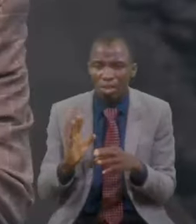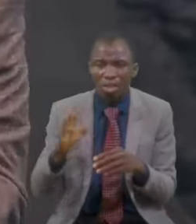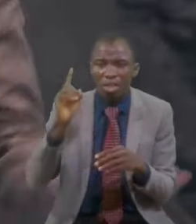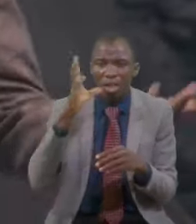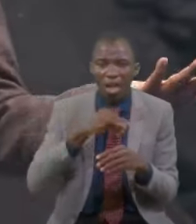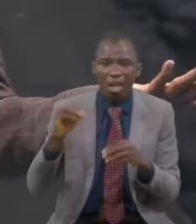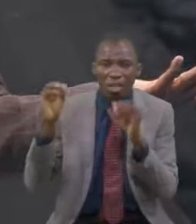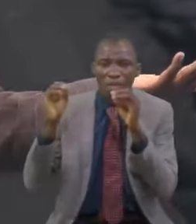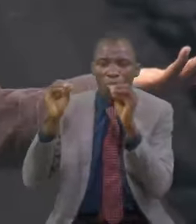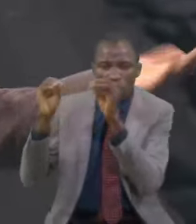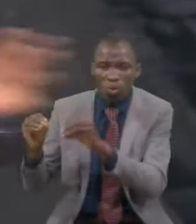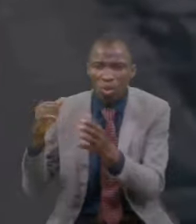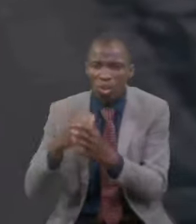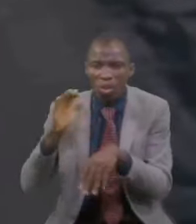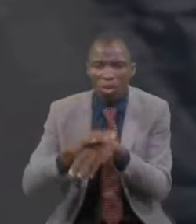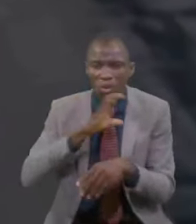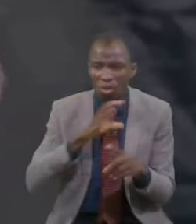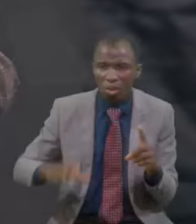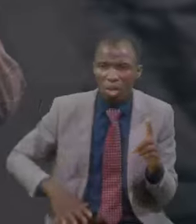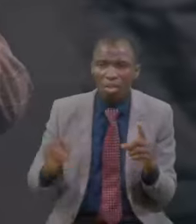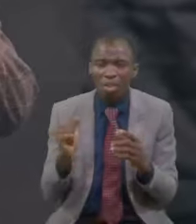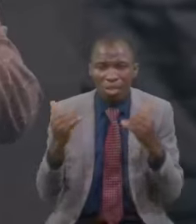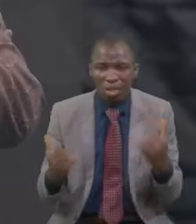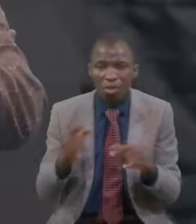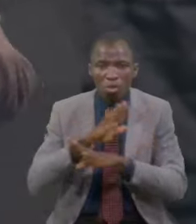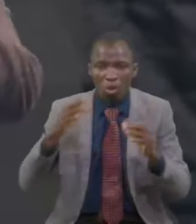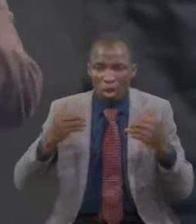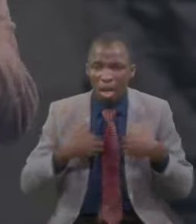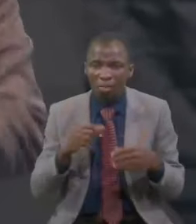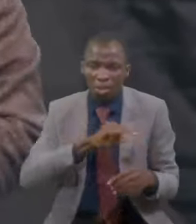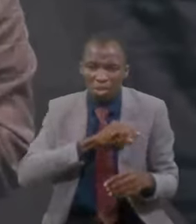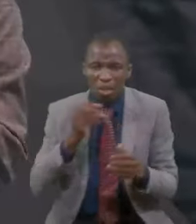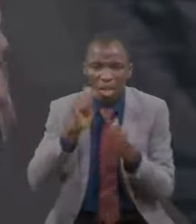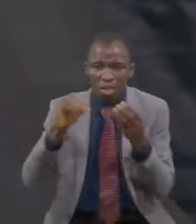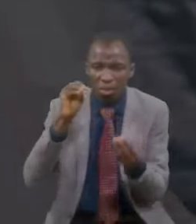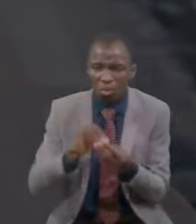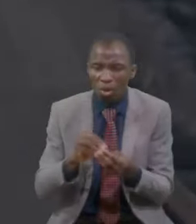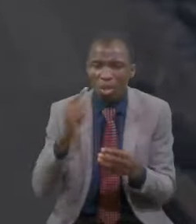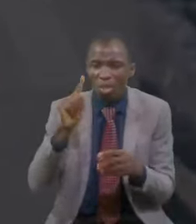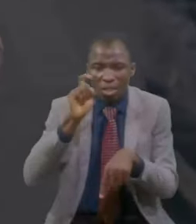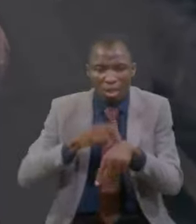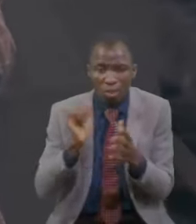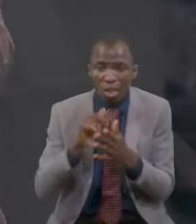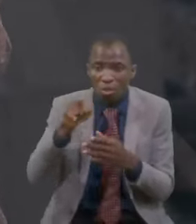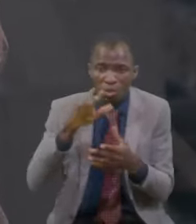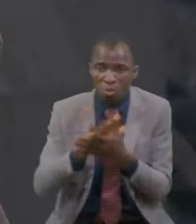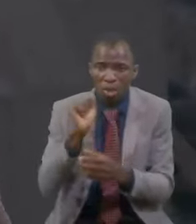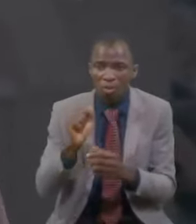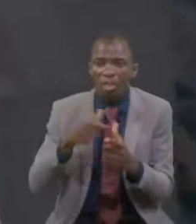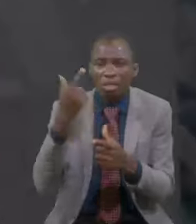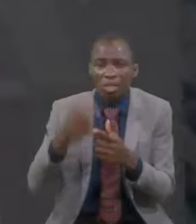on Christ. Now I don't have them anymore. The moment you believe. And then look at what it said, that